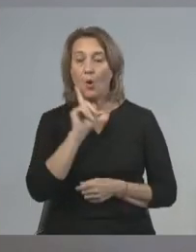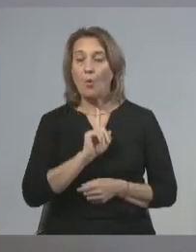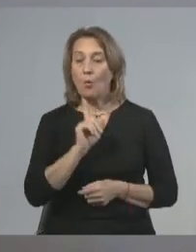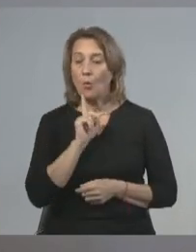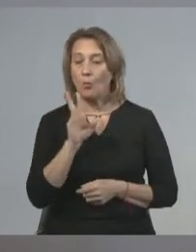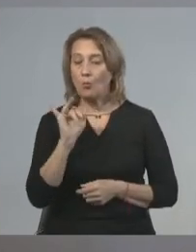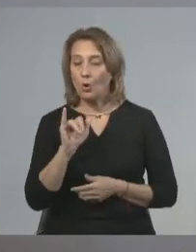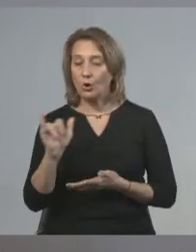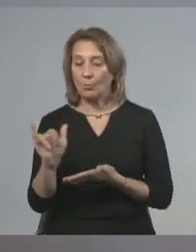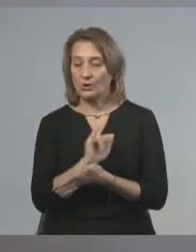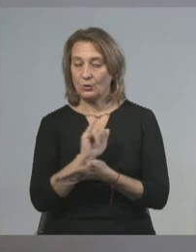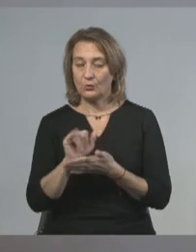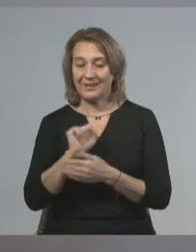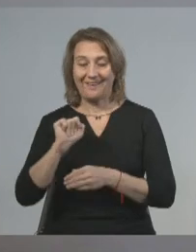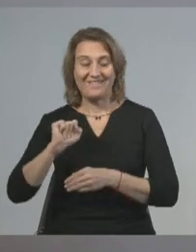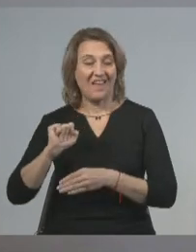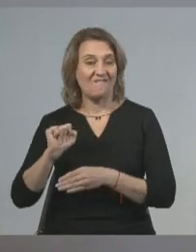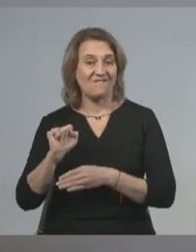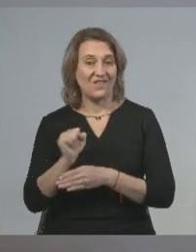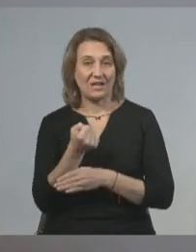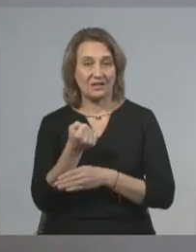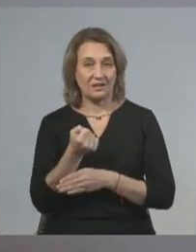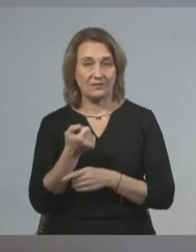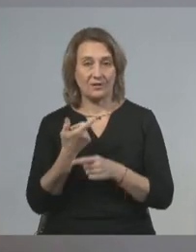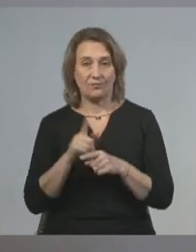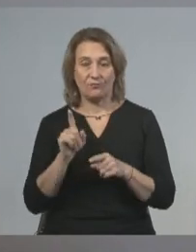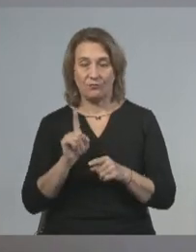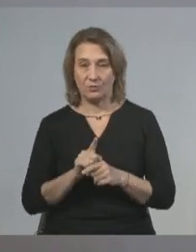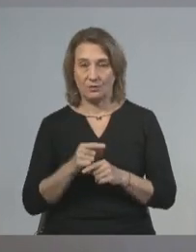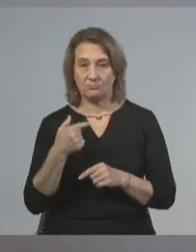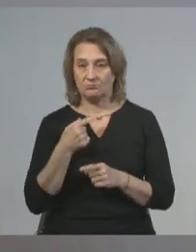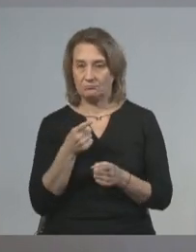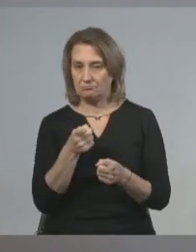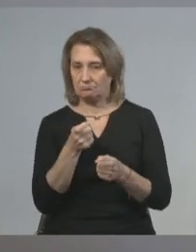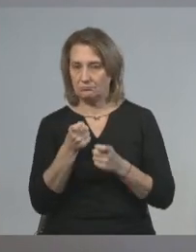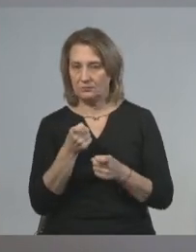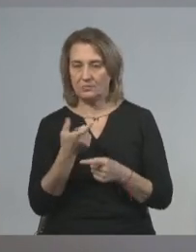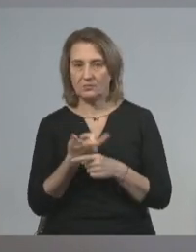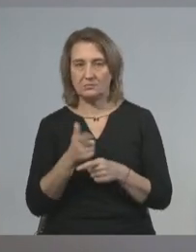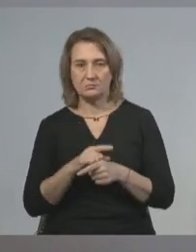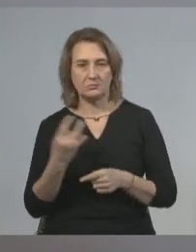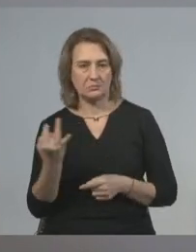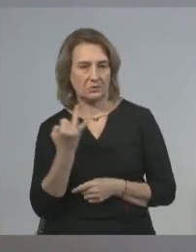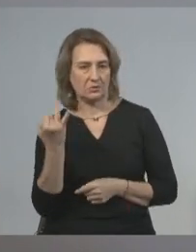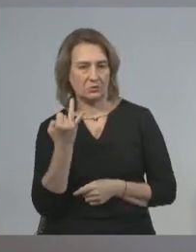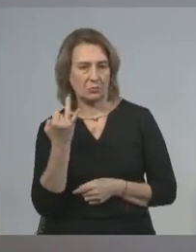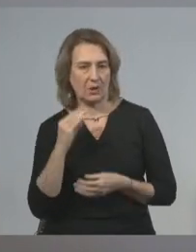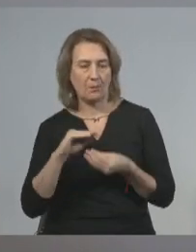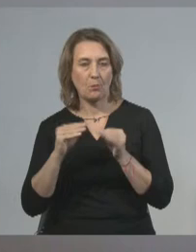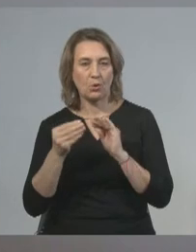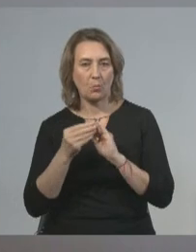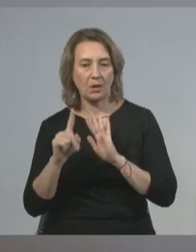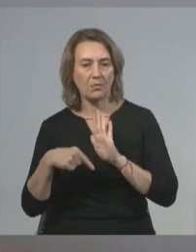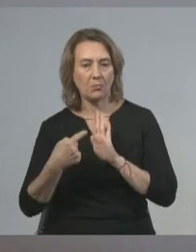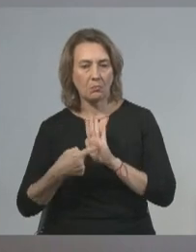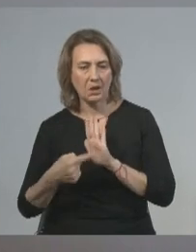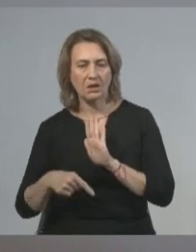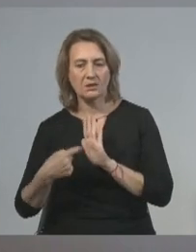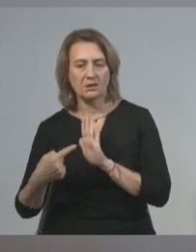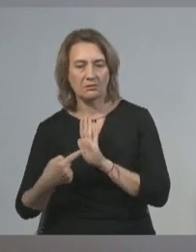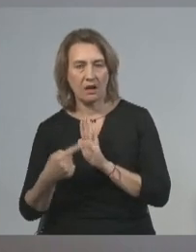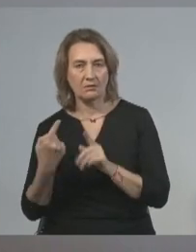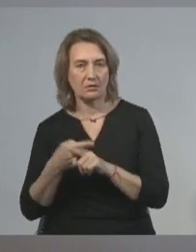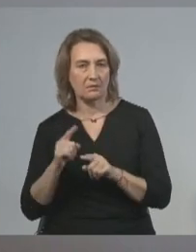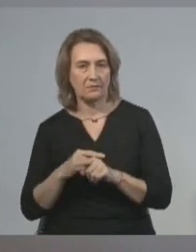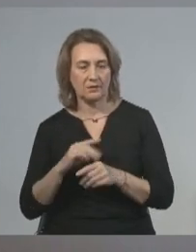now uh i open a lot of issues and try to target uh key points uh from my presentation of course in